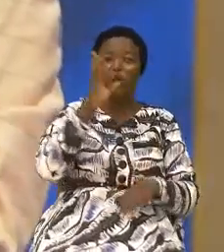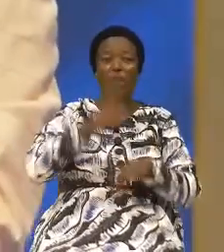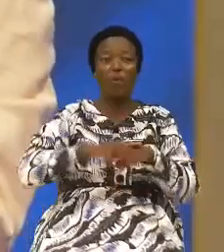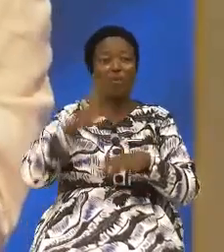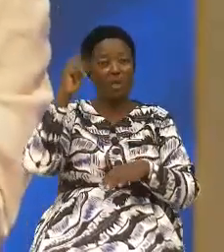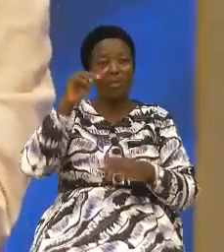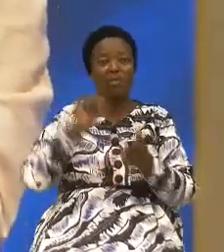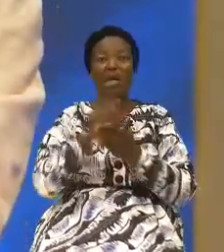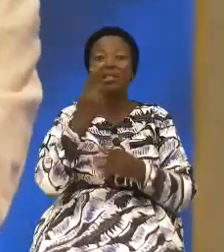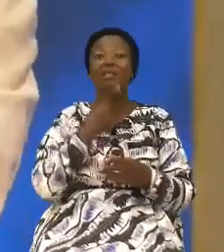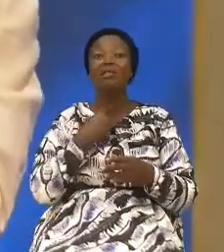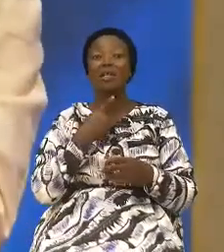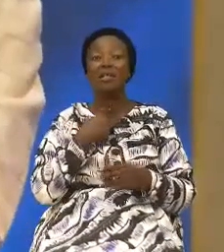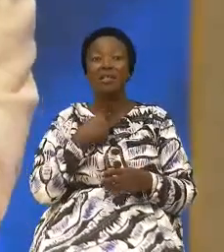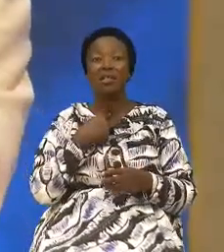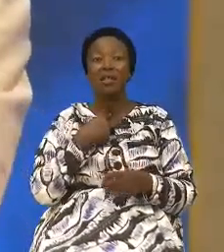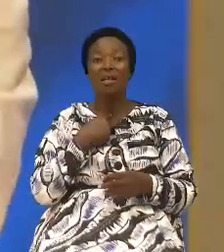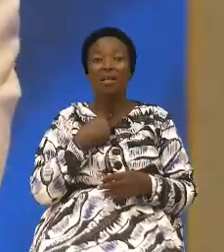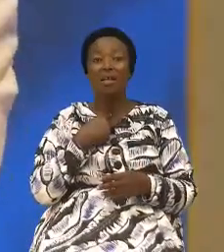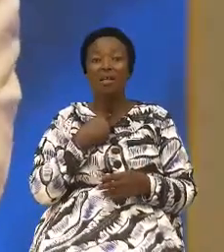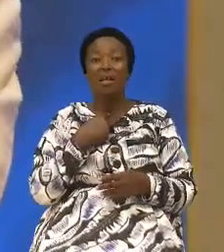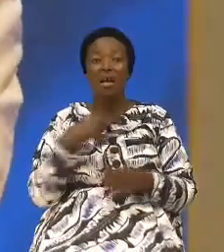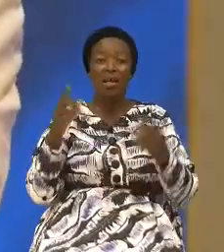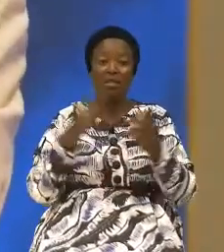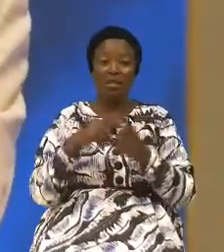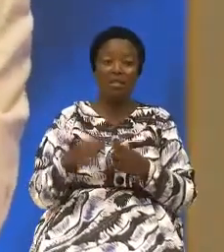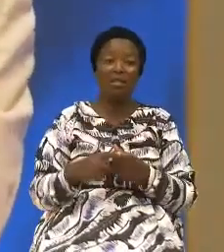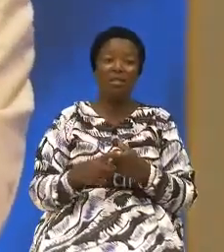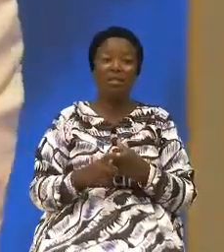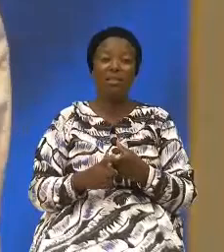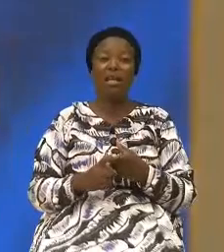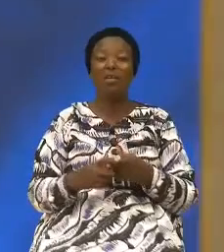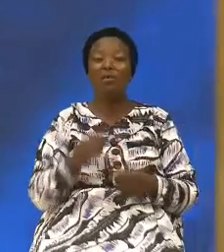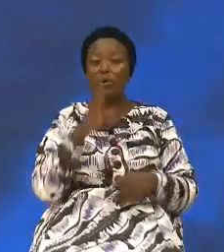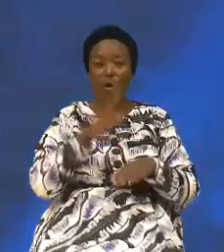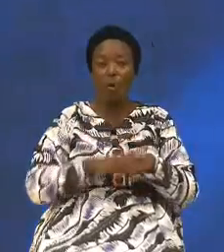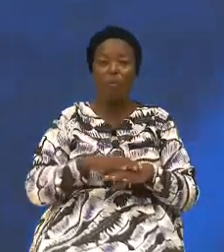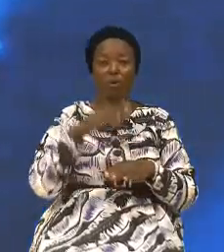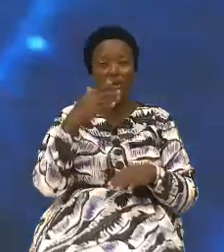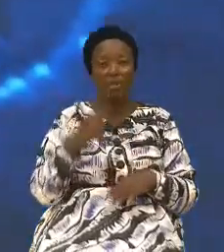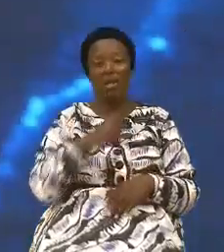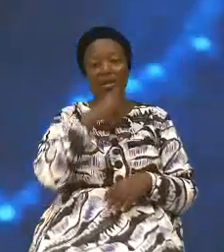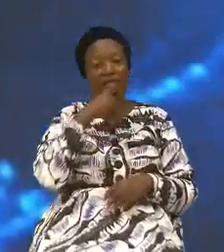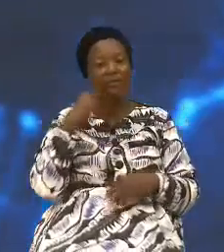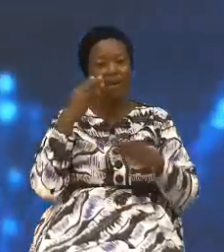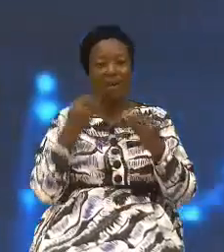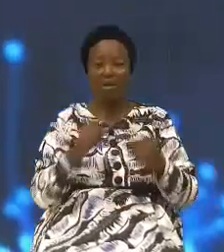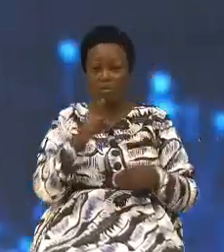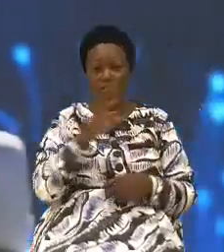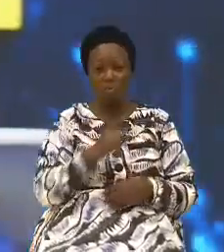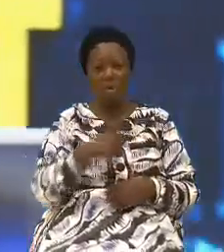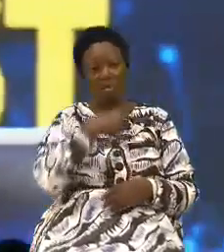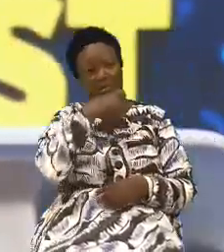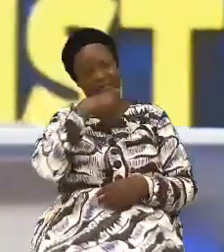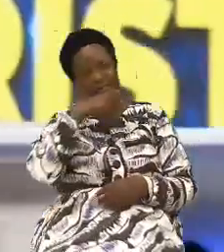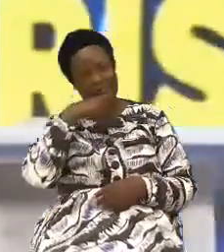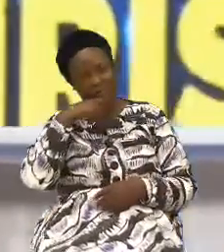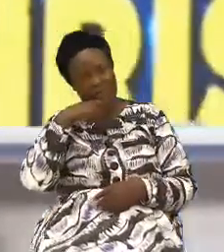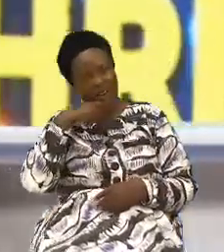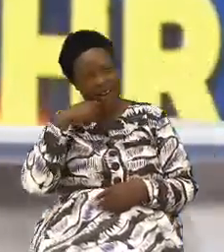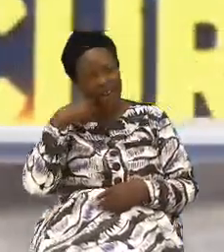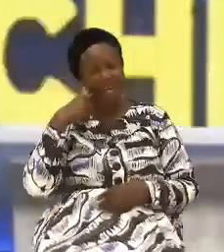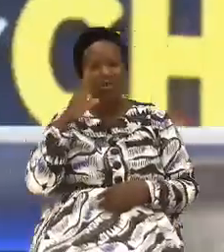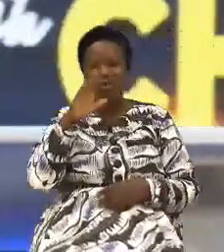thirsty. Floods upon the dry ground. You are dry. Your life is